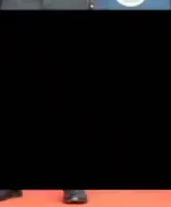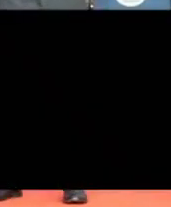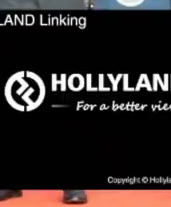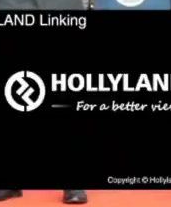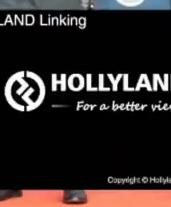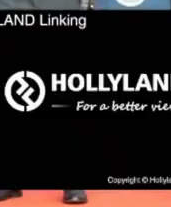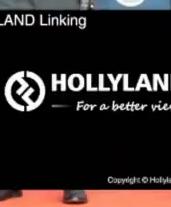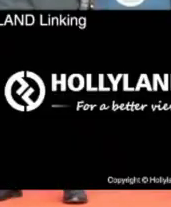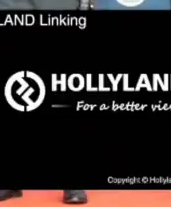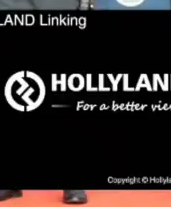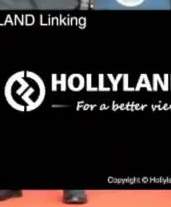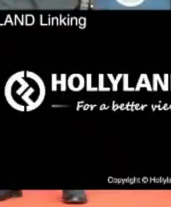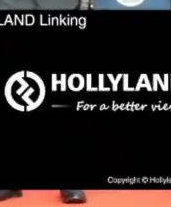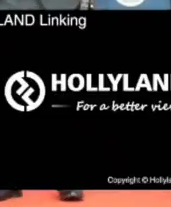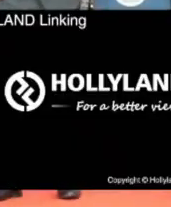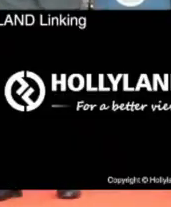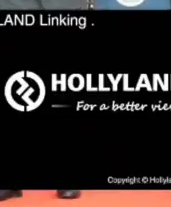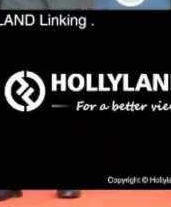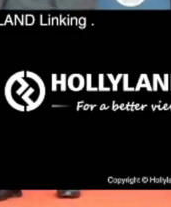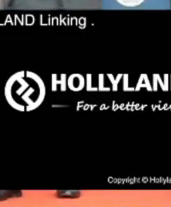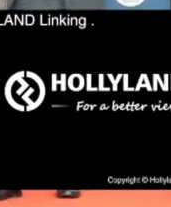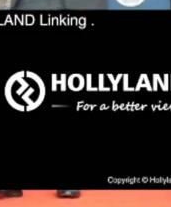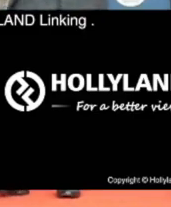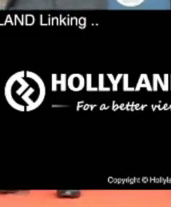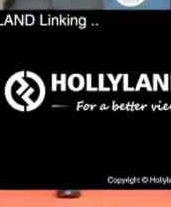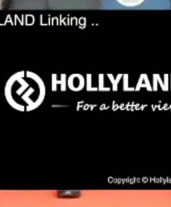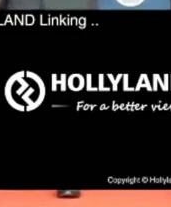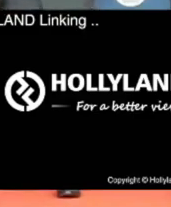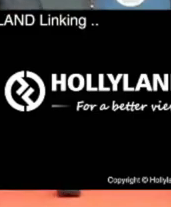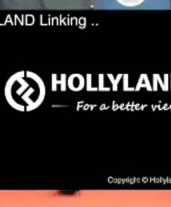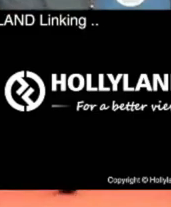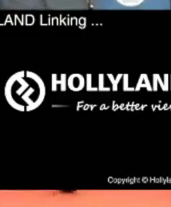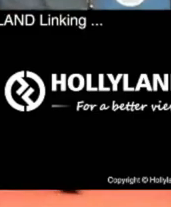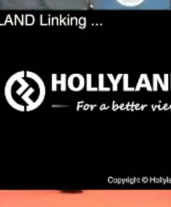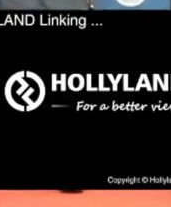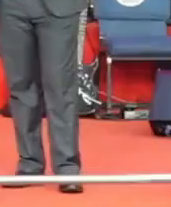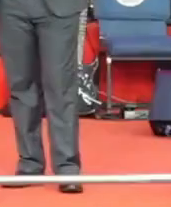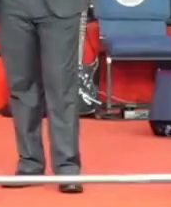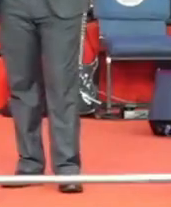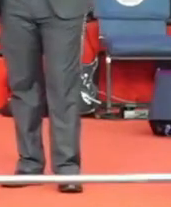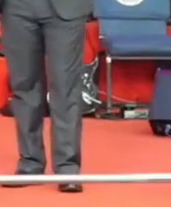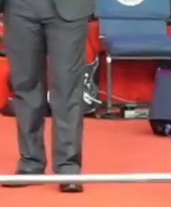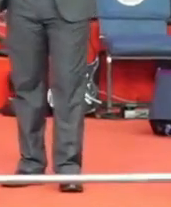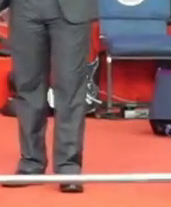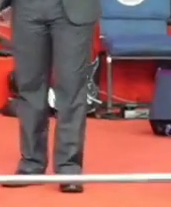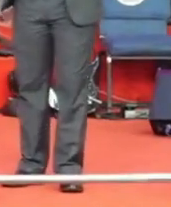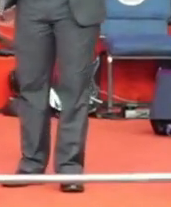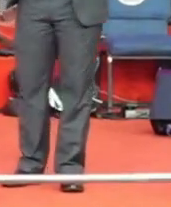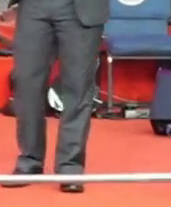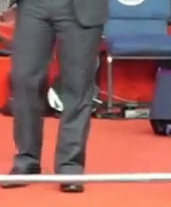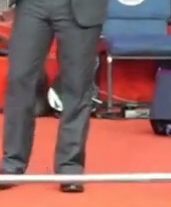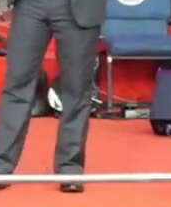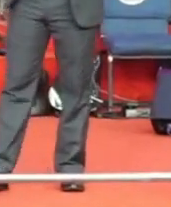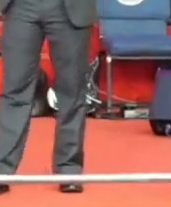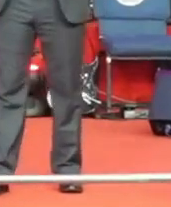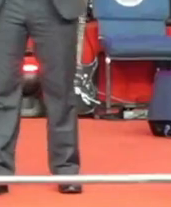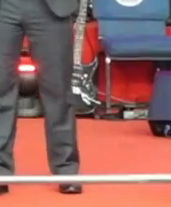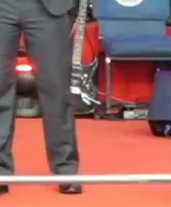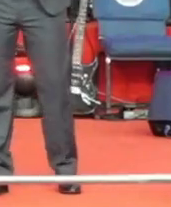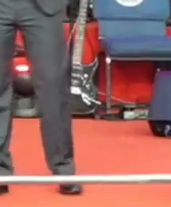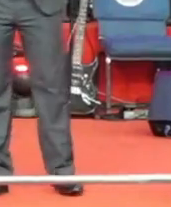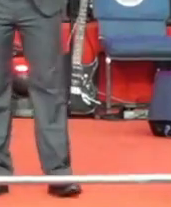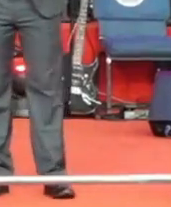basi natoa kwa kazi yako. Bwana asifiwe. Amen. In Psalms chapter 122 verse 9. Zaburi